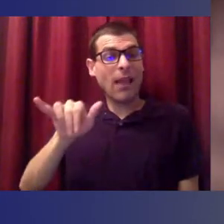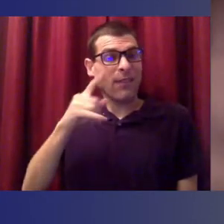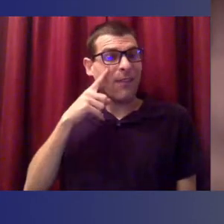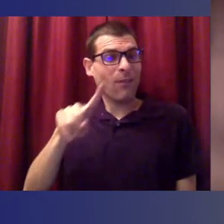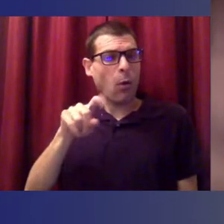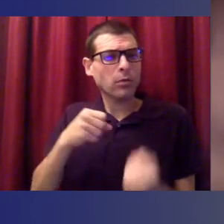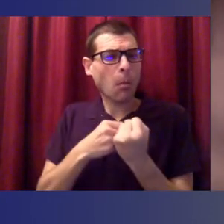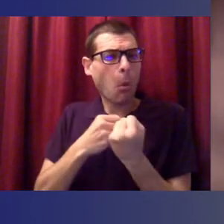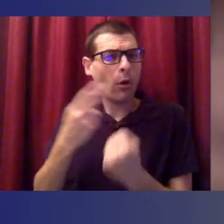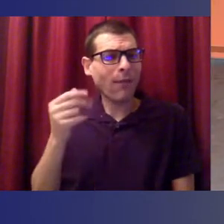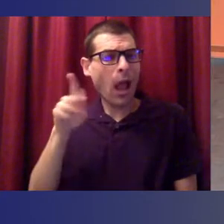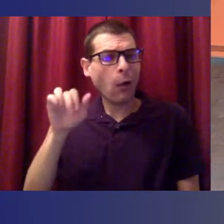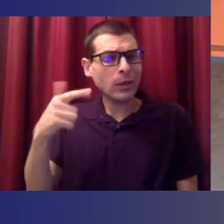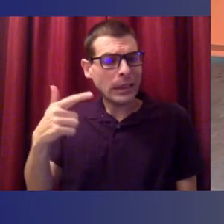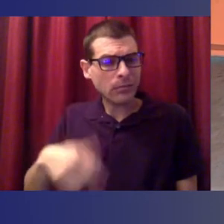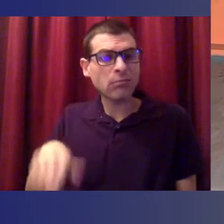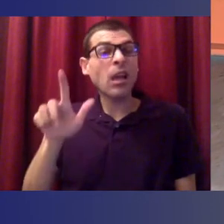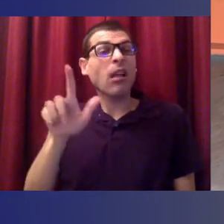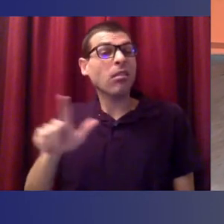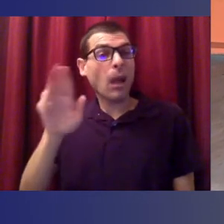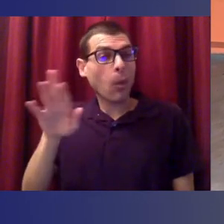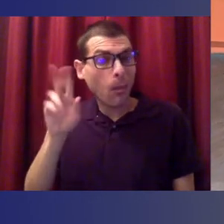Passing the library bond.